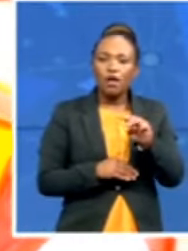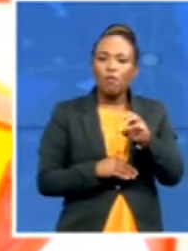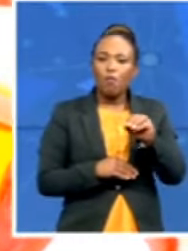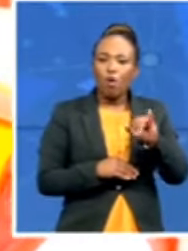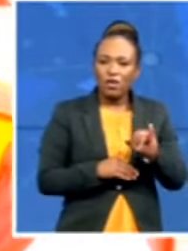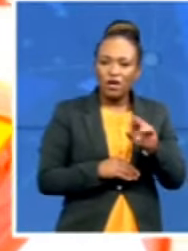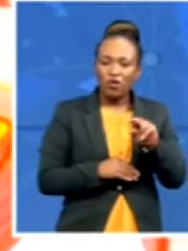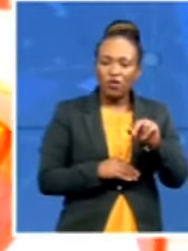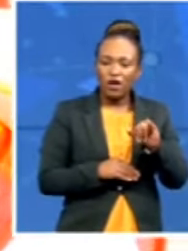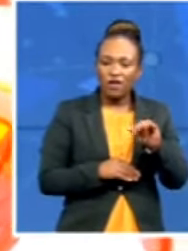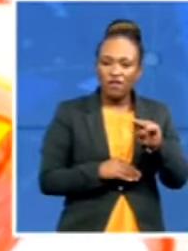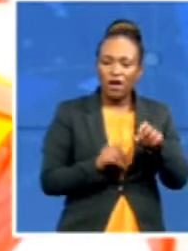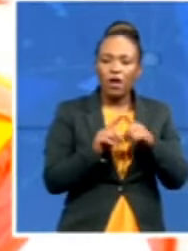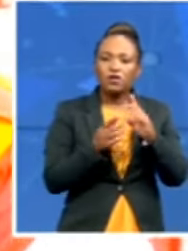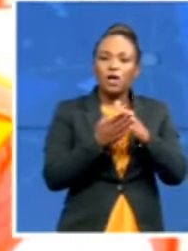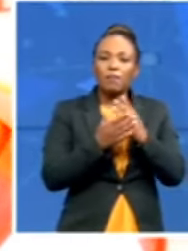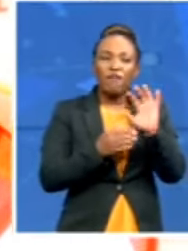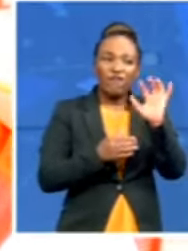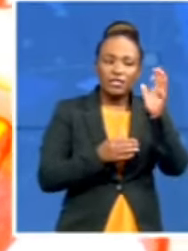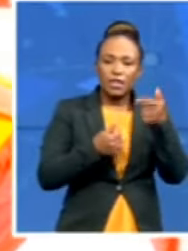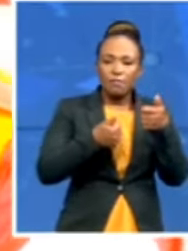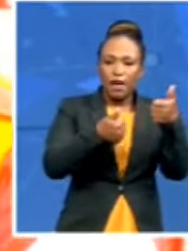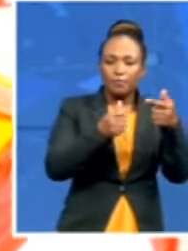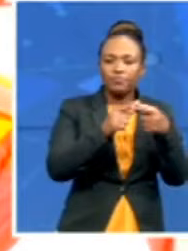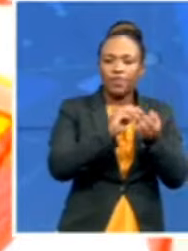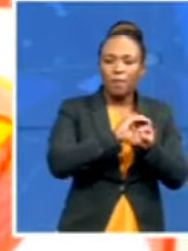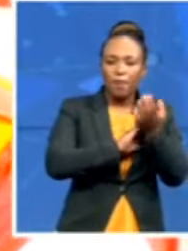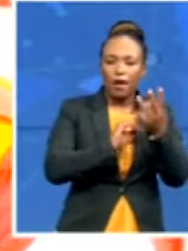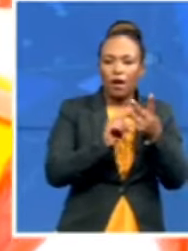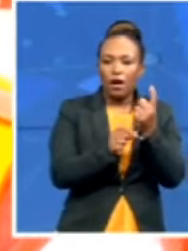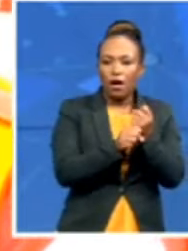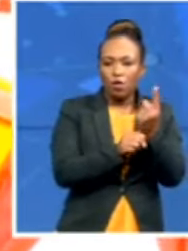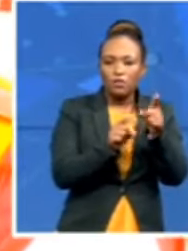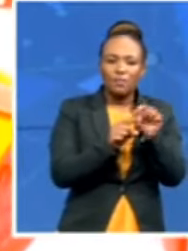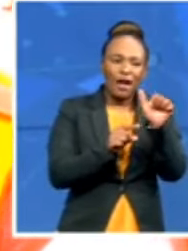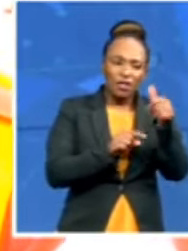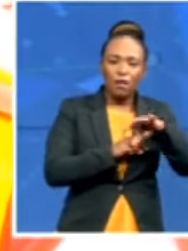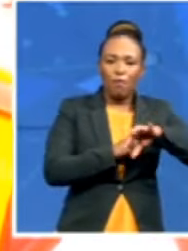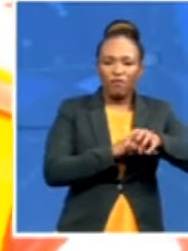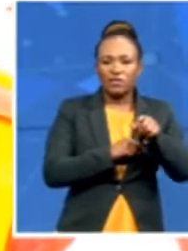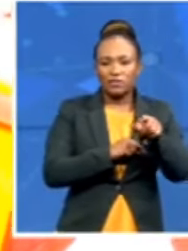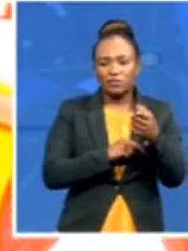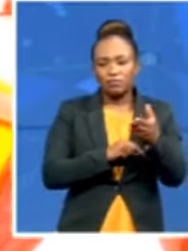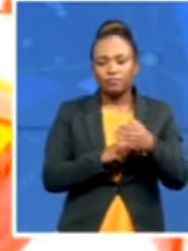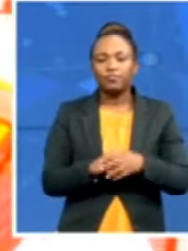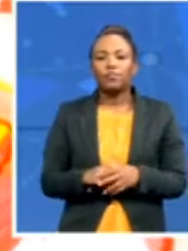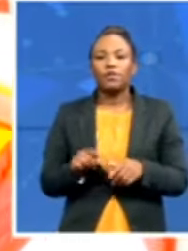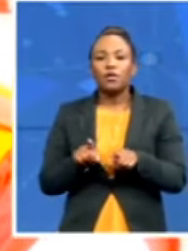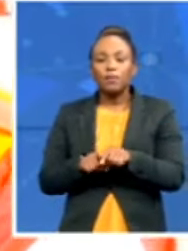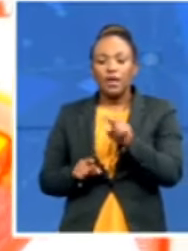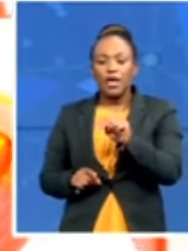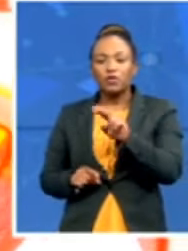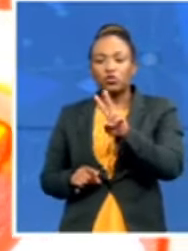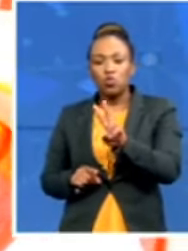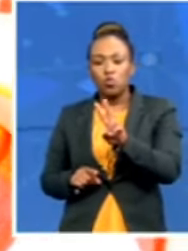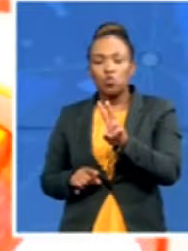and other provinces. We are also having operations as well on the N2 linking KwaZulu-Natal, Eastern